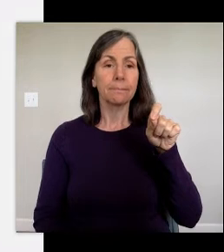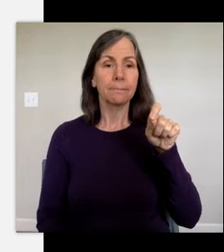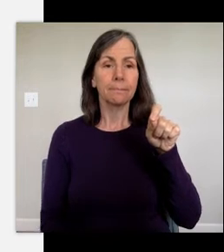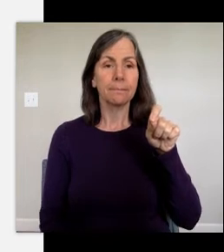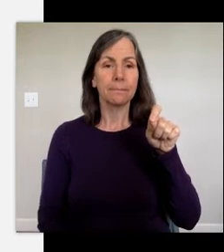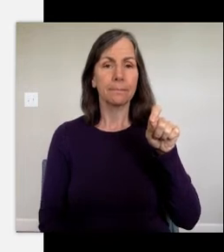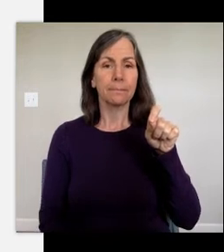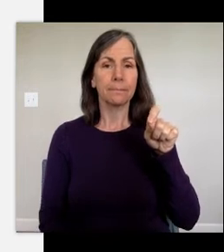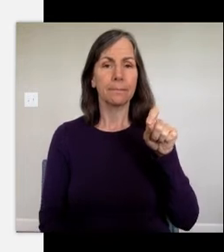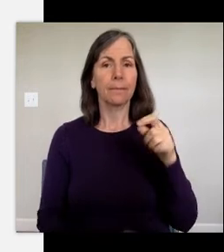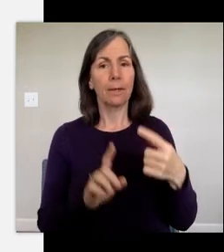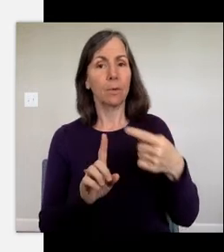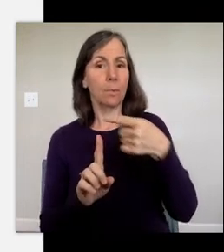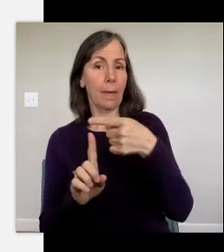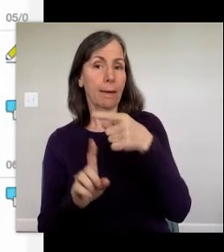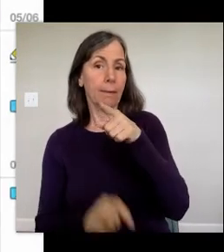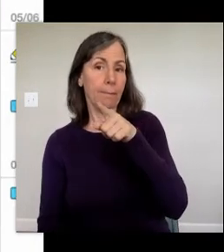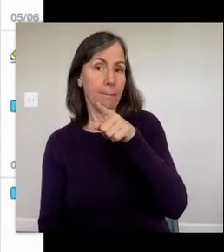I'm going to go back